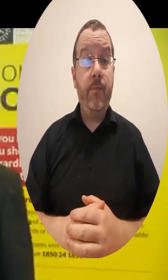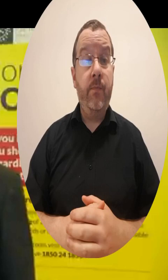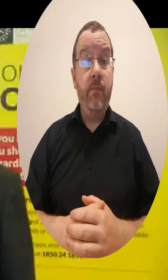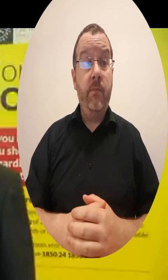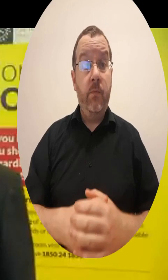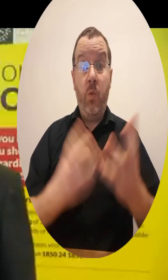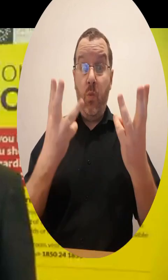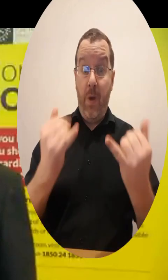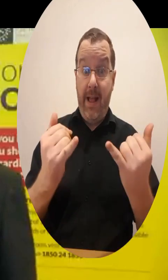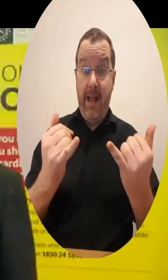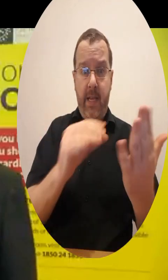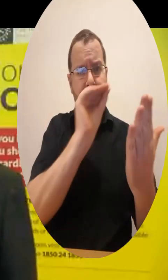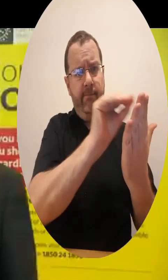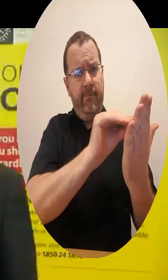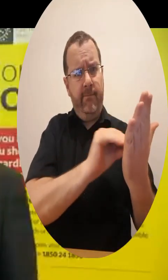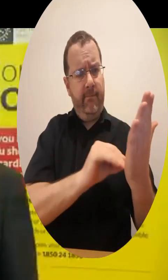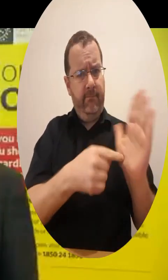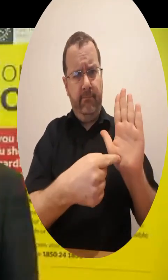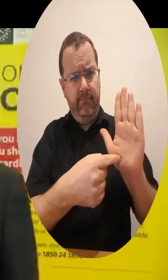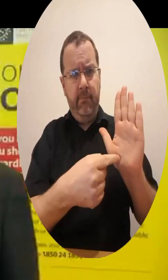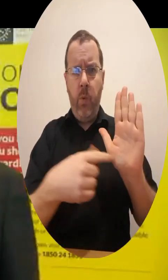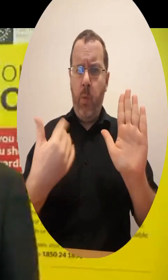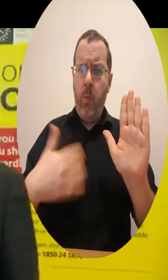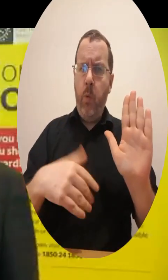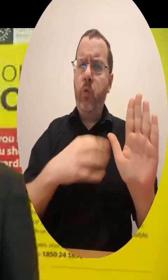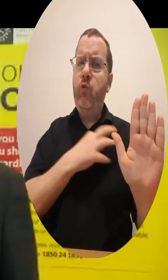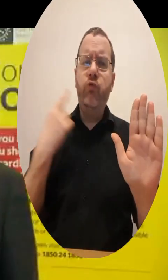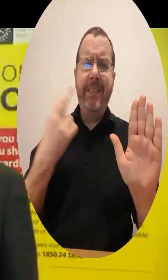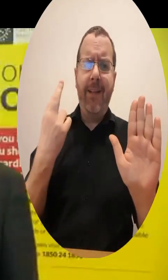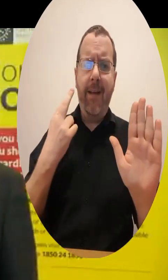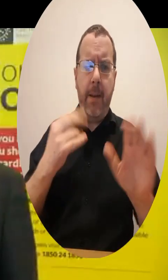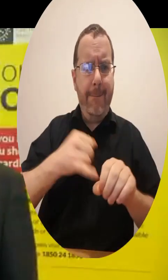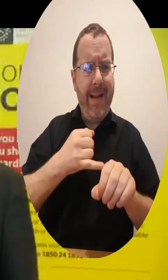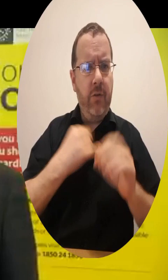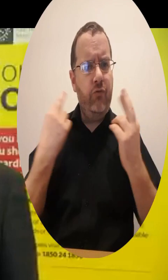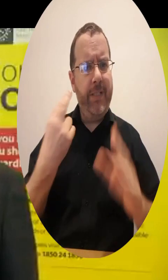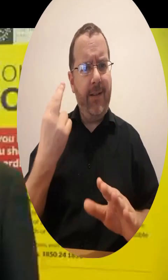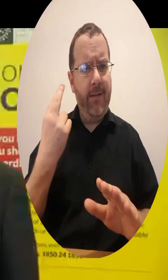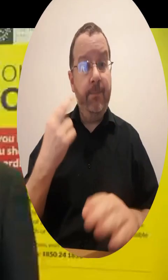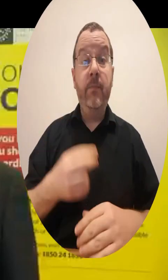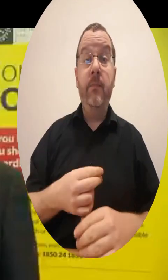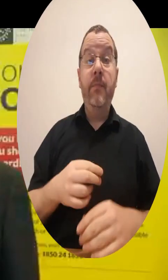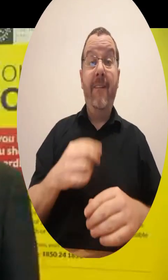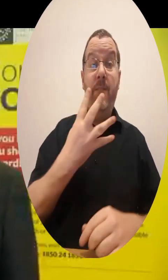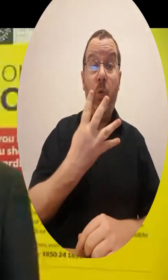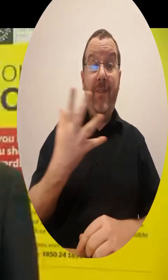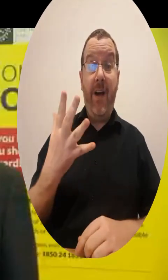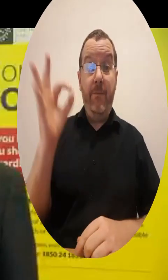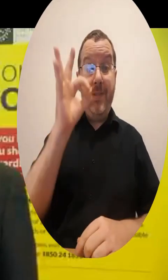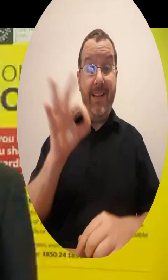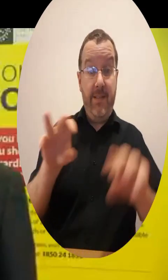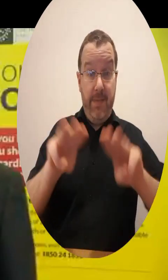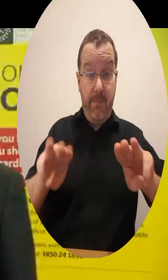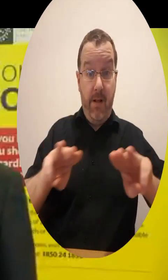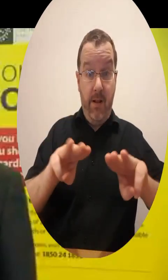Well, there are good medical grounds for those significant measures announced today. We see that 45% of